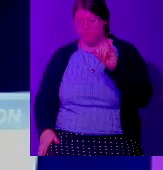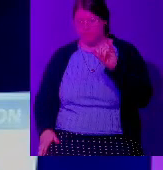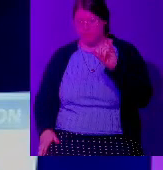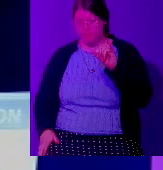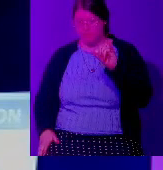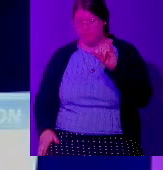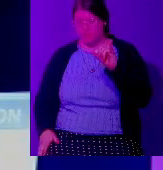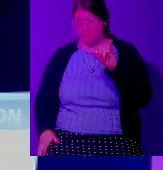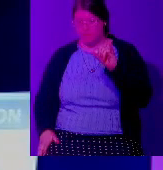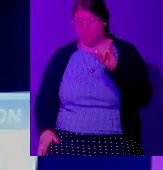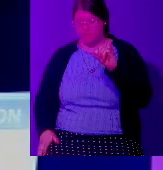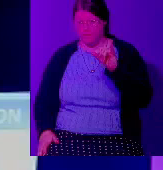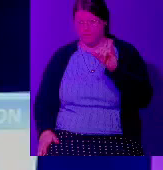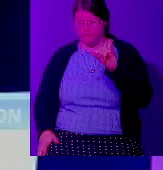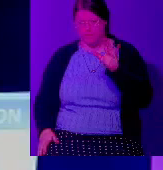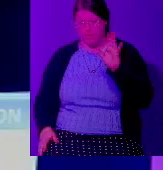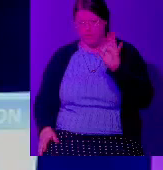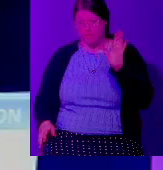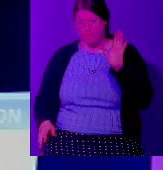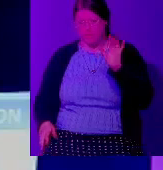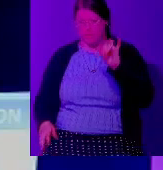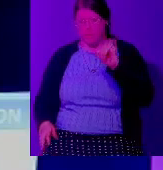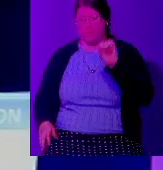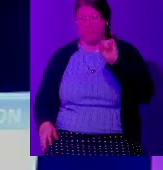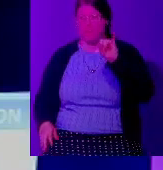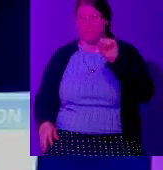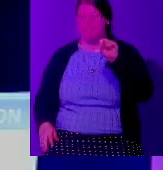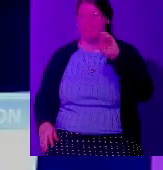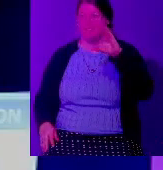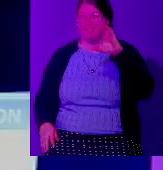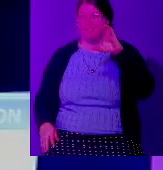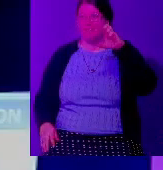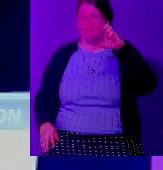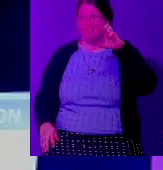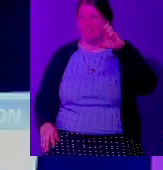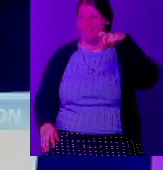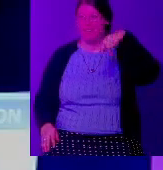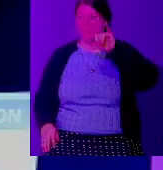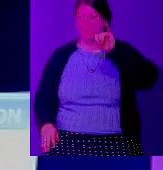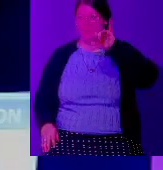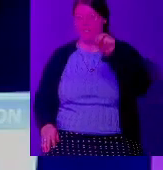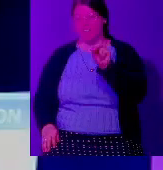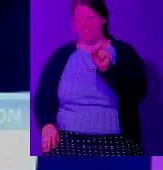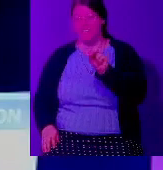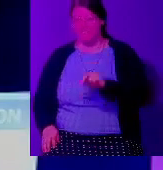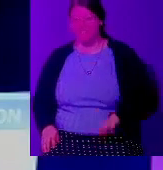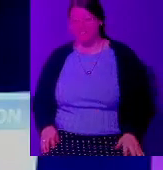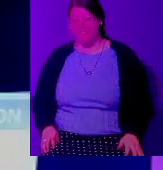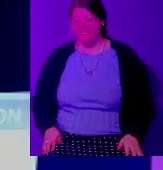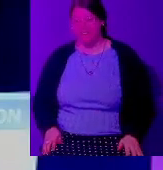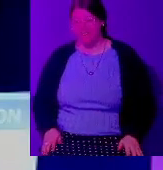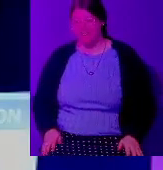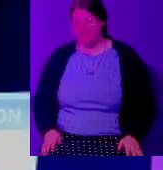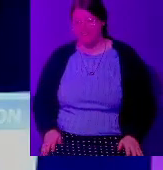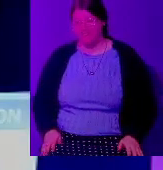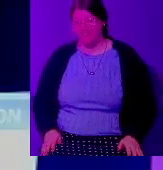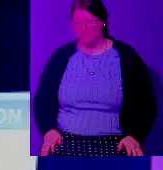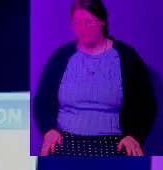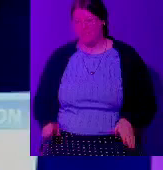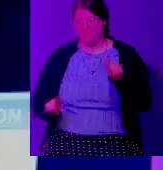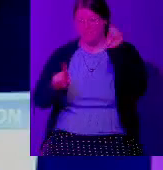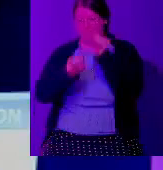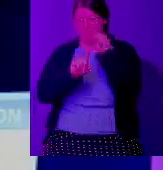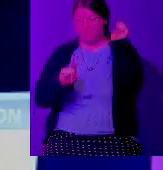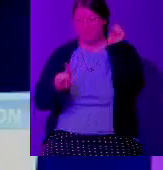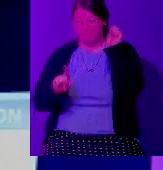and false spirits. So let's open up our hearts. Let's open up our eyes and